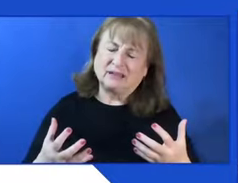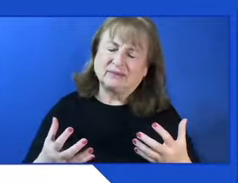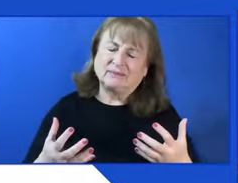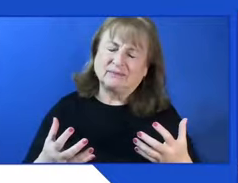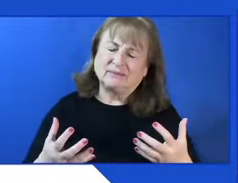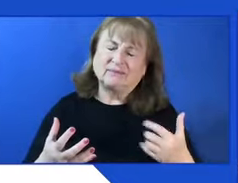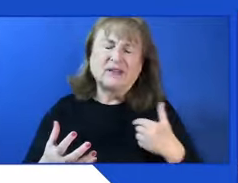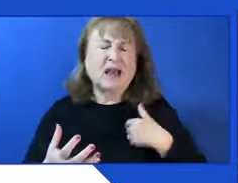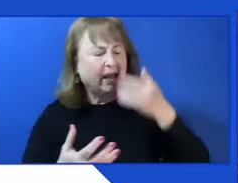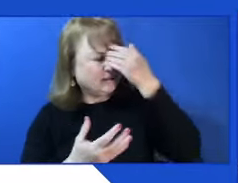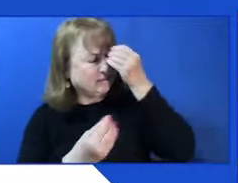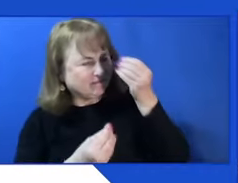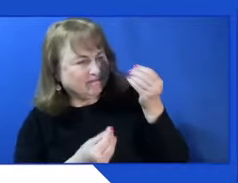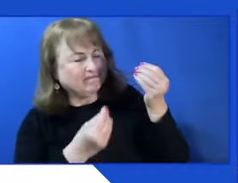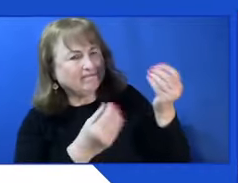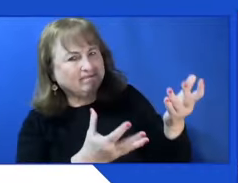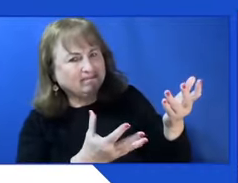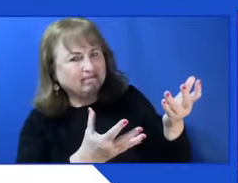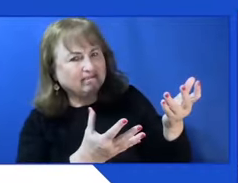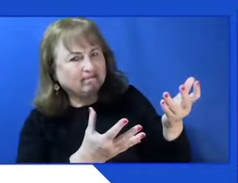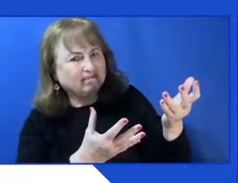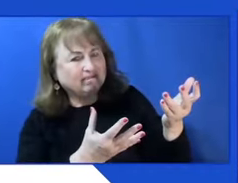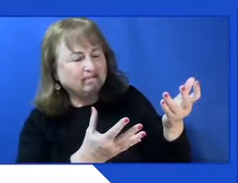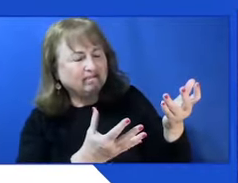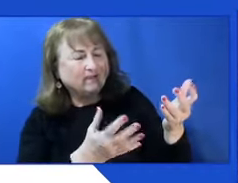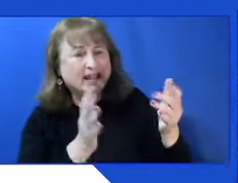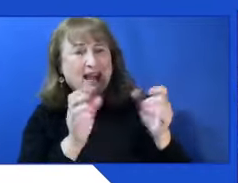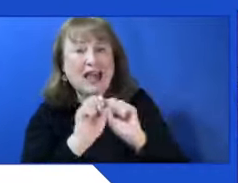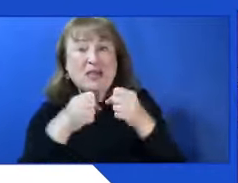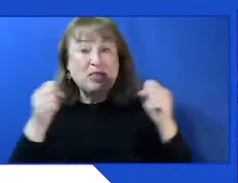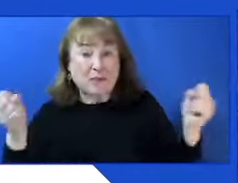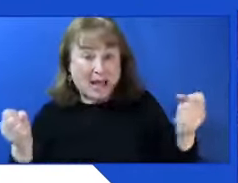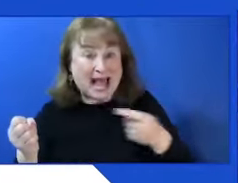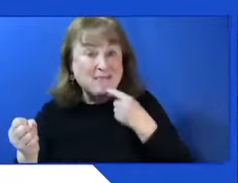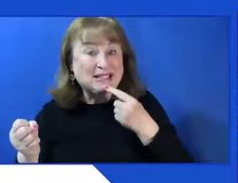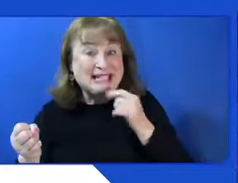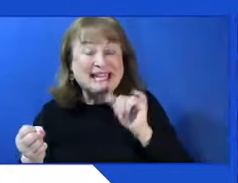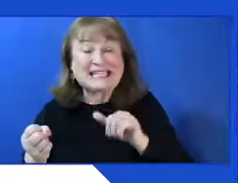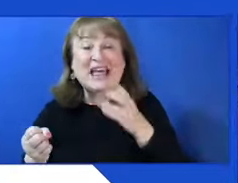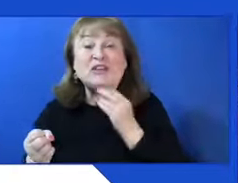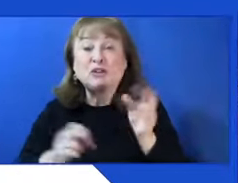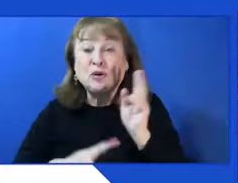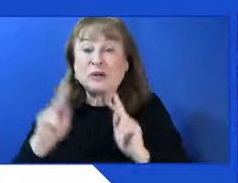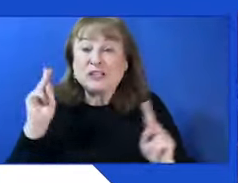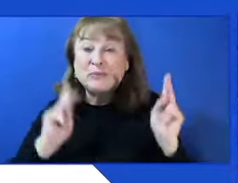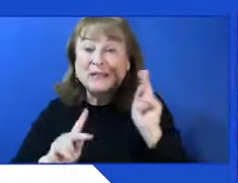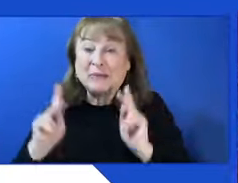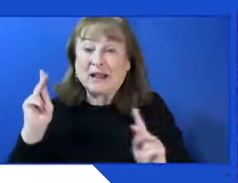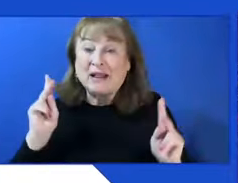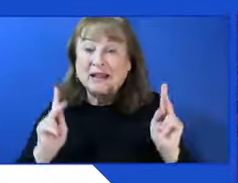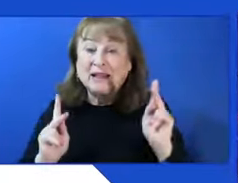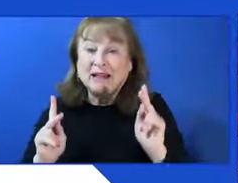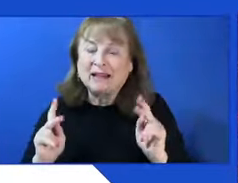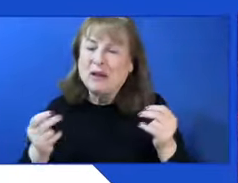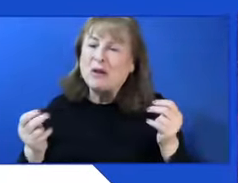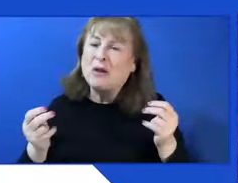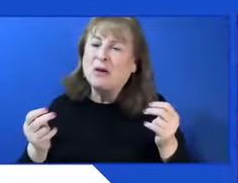to him, the Bible says that the Jewish people